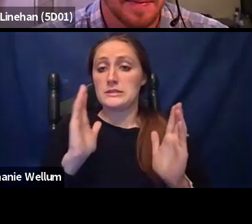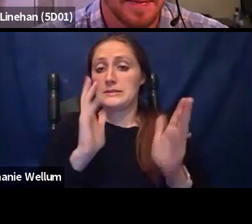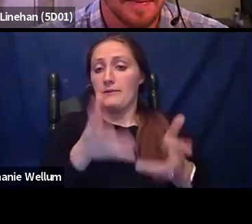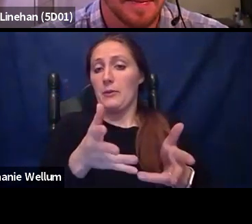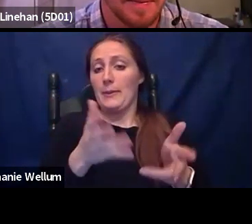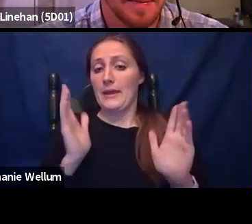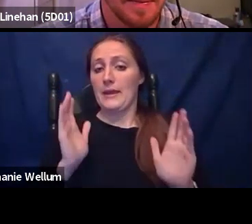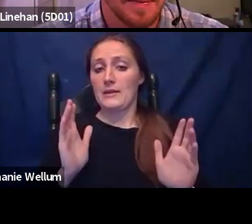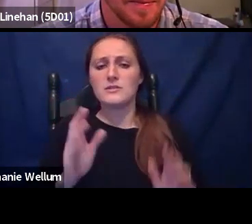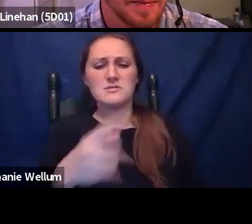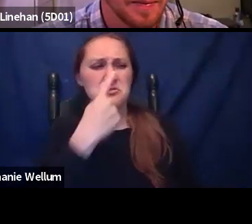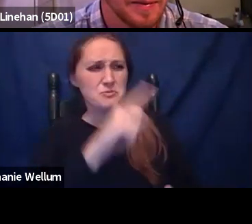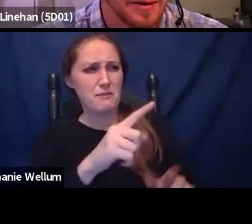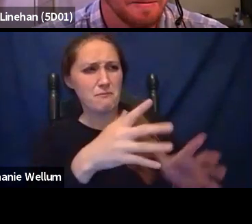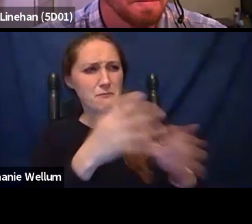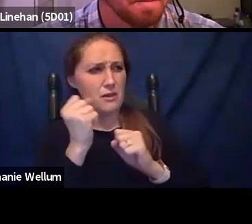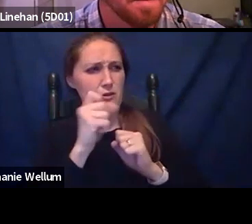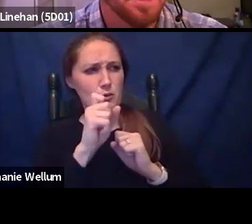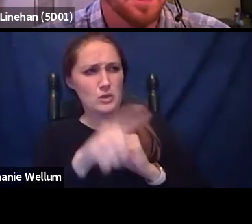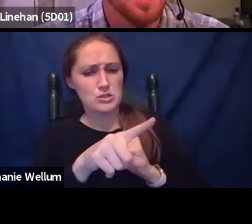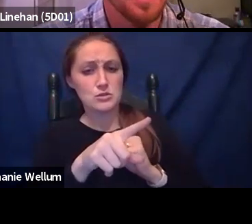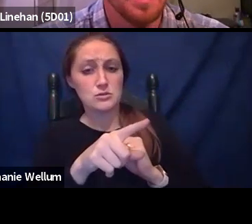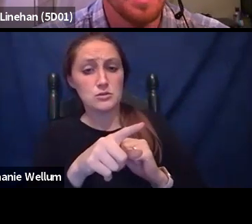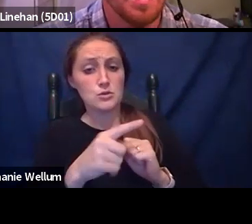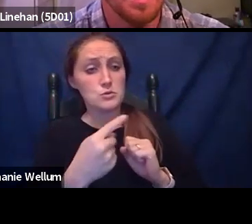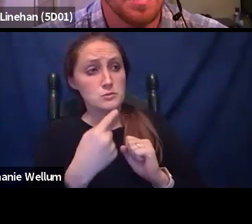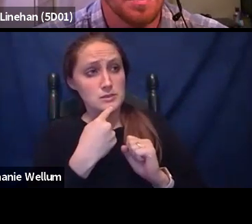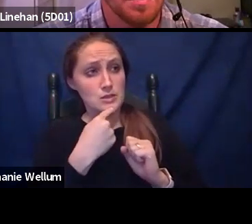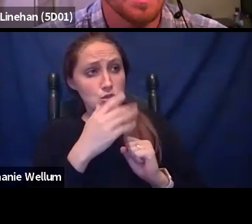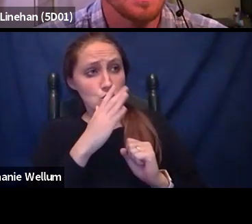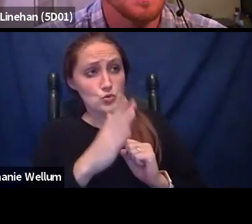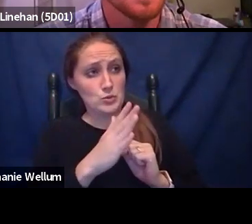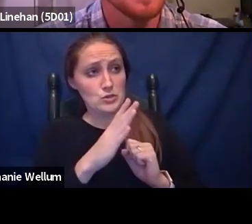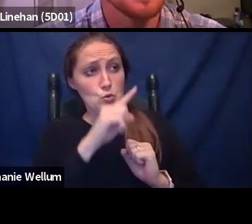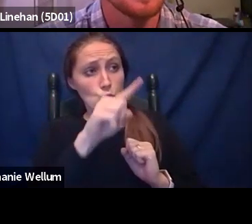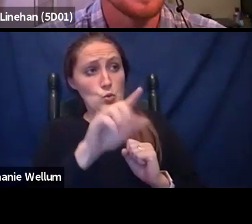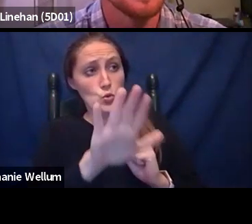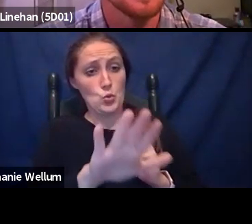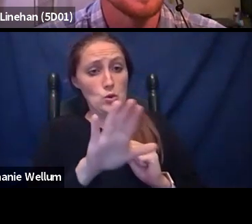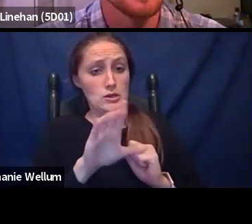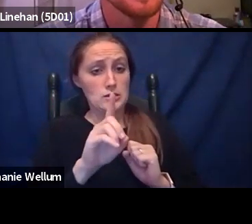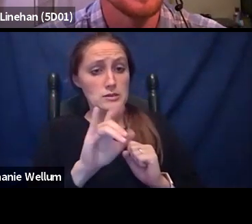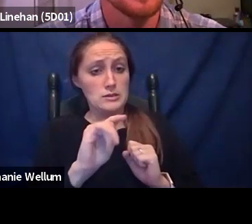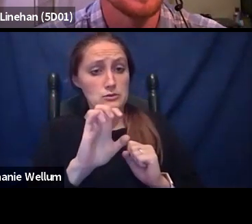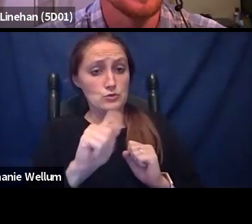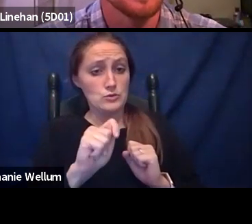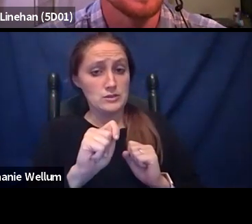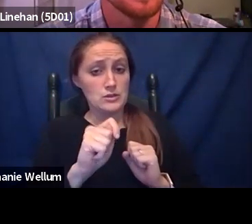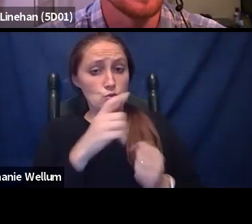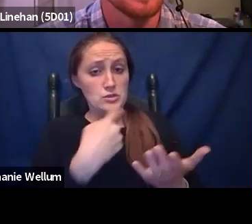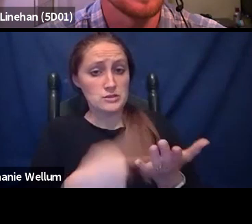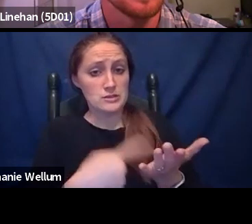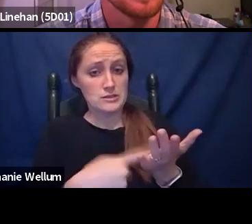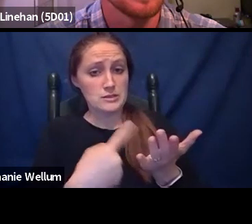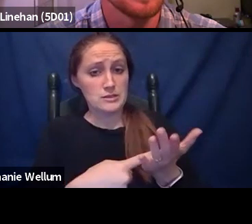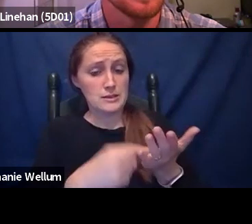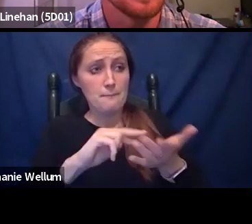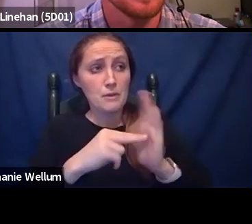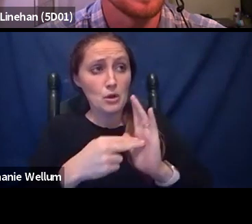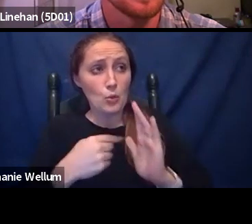Can I ask a quick question? Yep. When you're saying you're going to go to your single district and you'll discuss this, would we